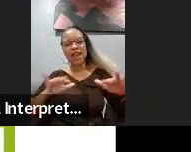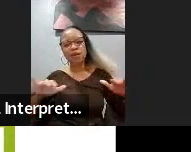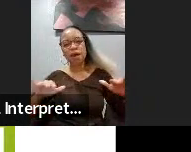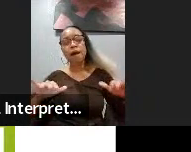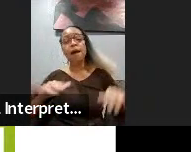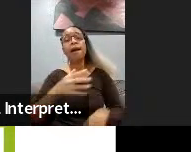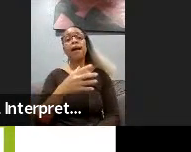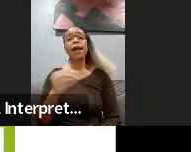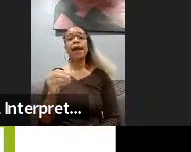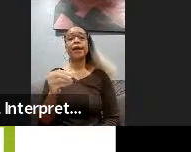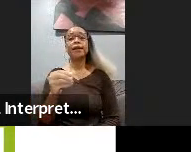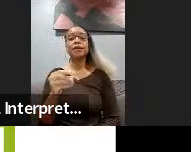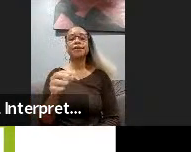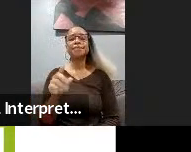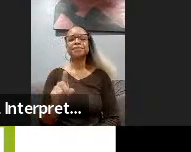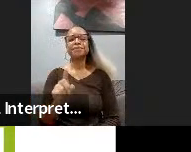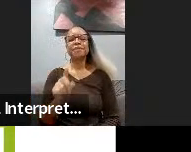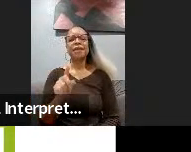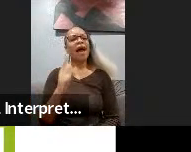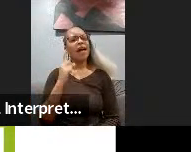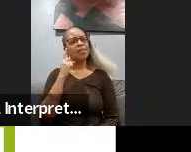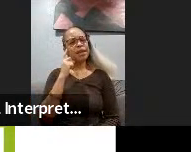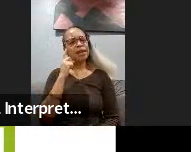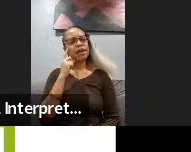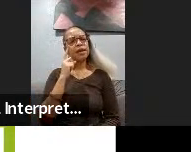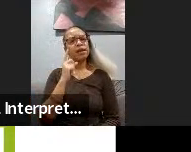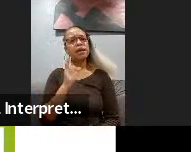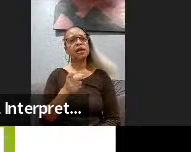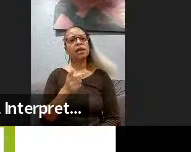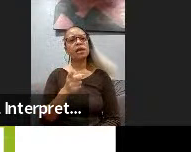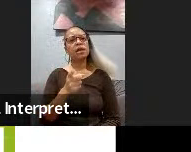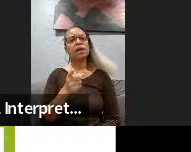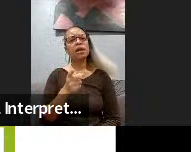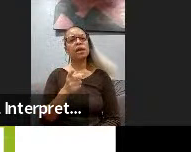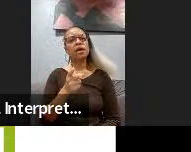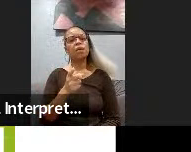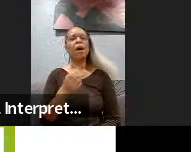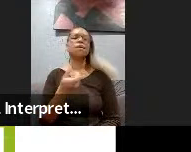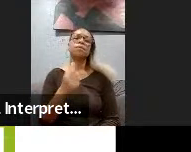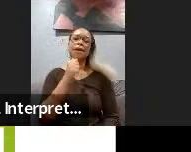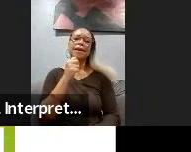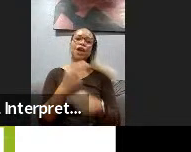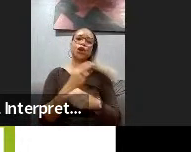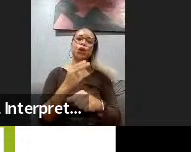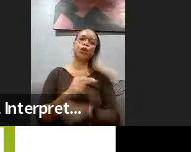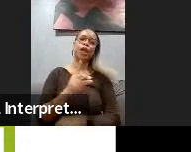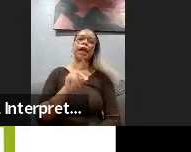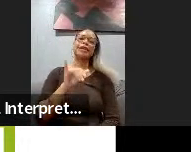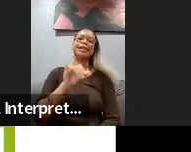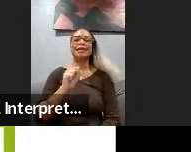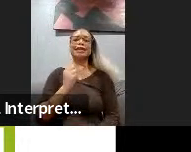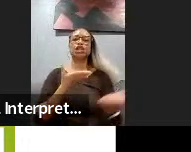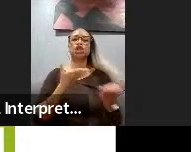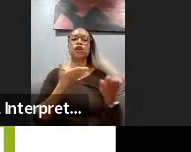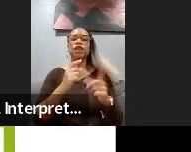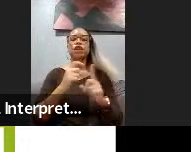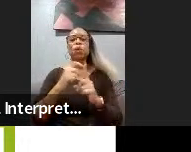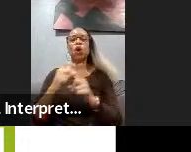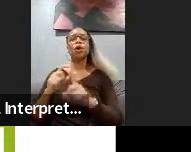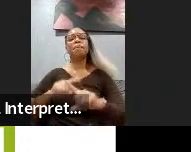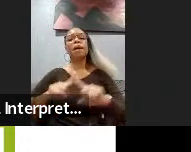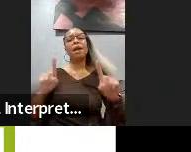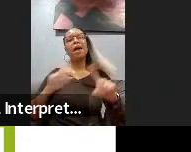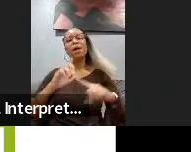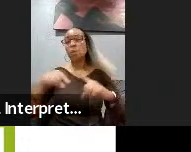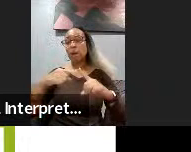And I think it is, not wanting to overuse the disservice word, but when